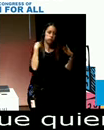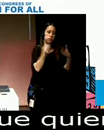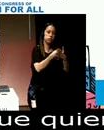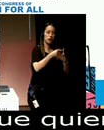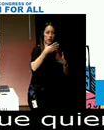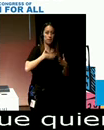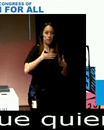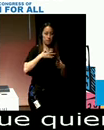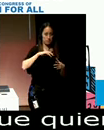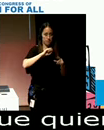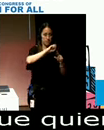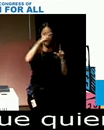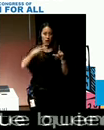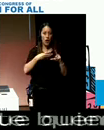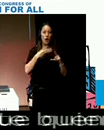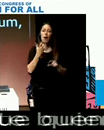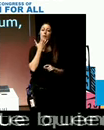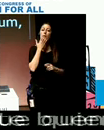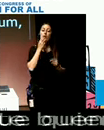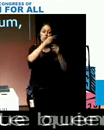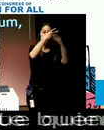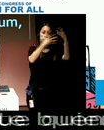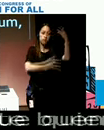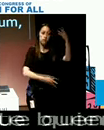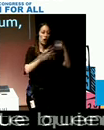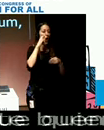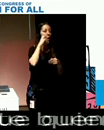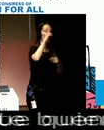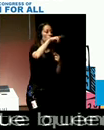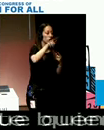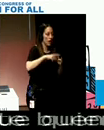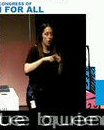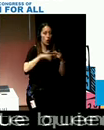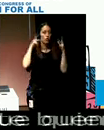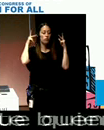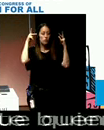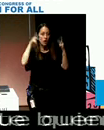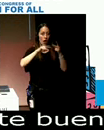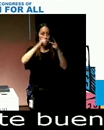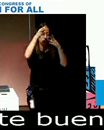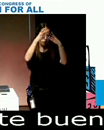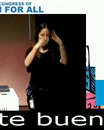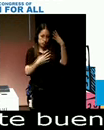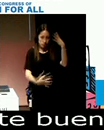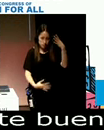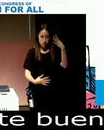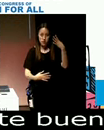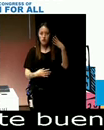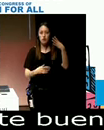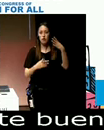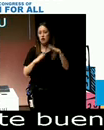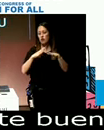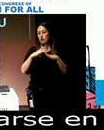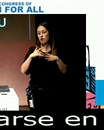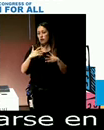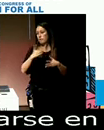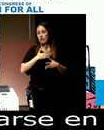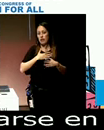museum, hotels, so many categories that belongs to the tourism category,